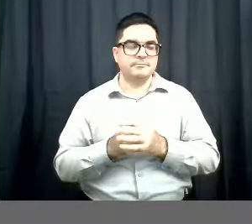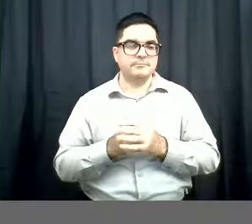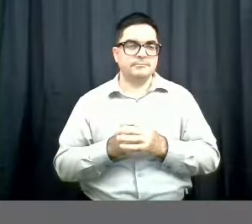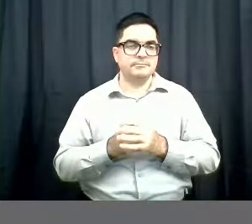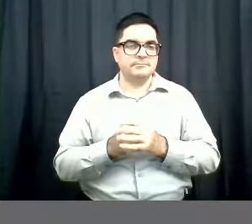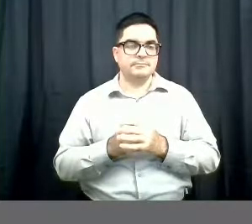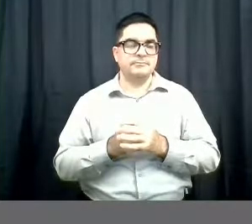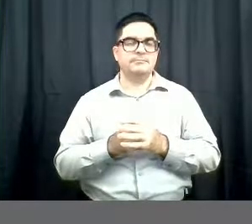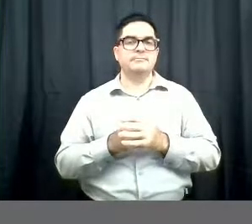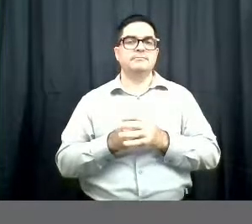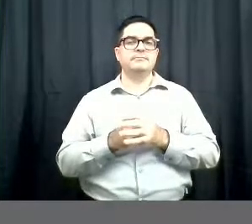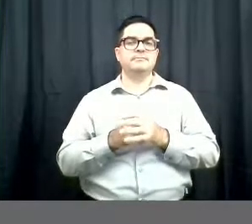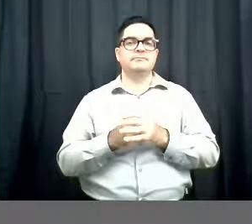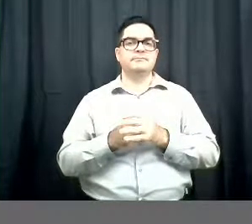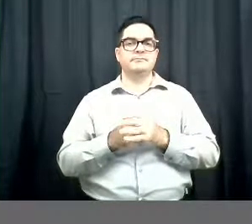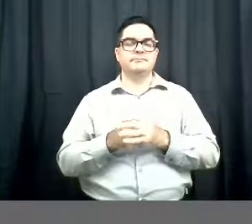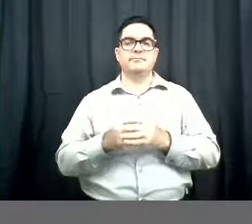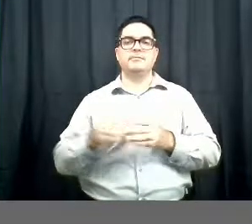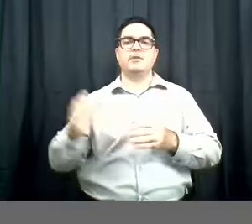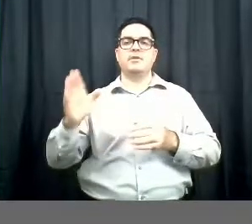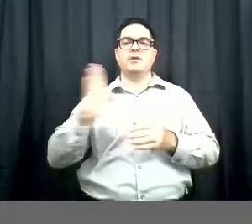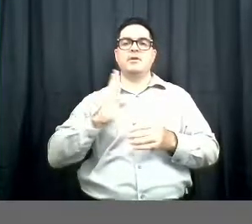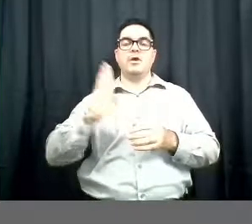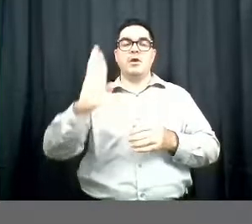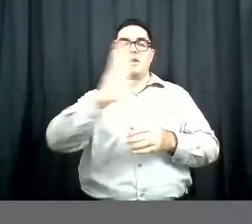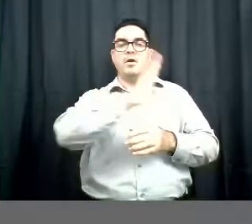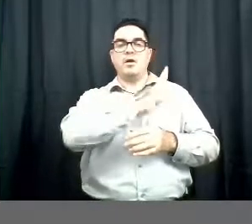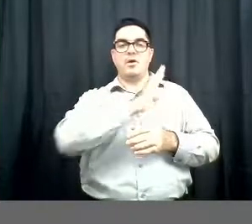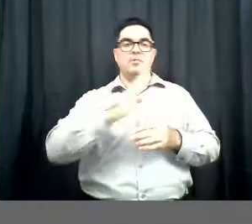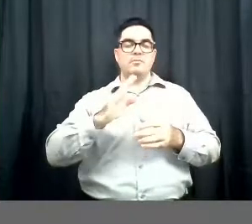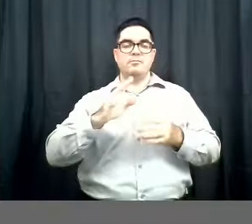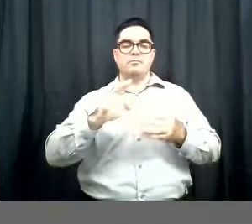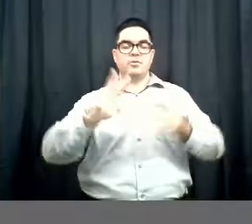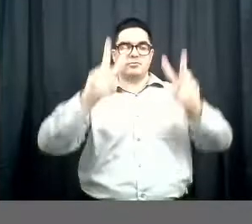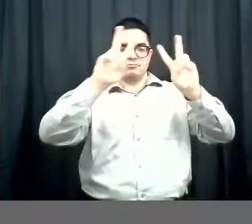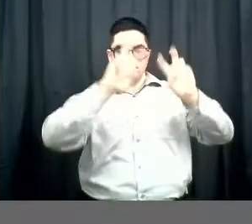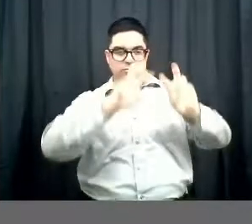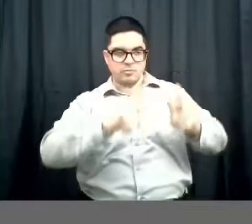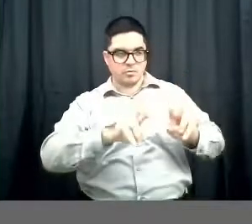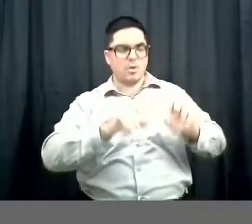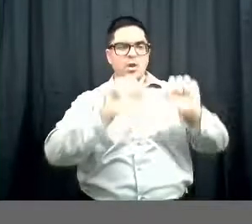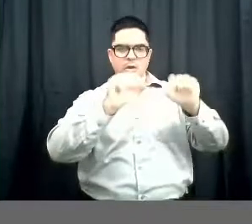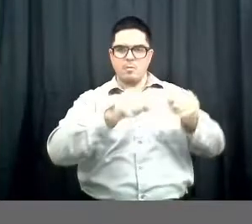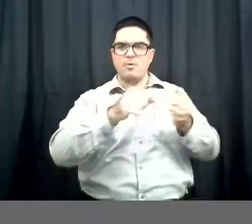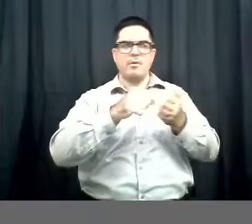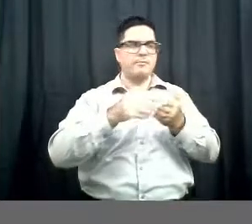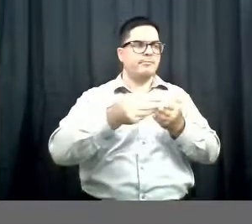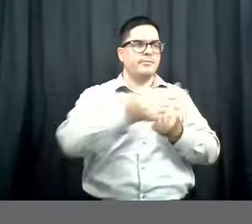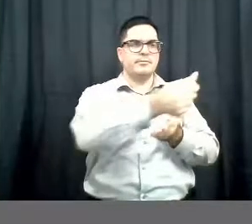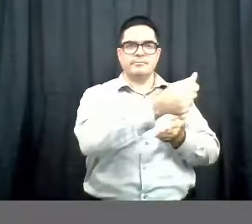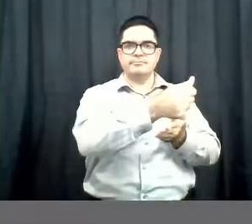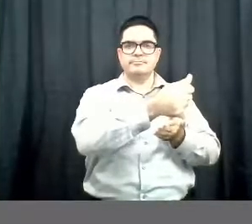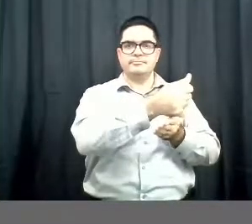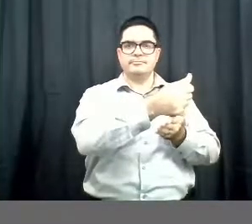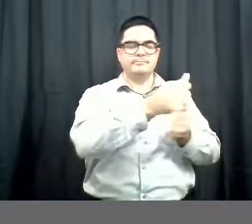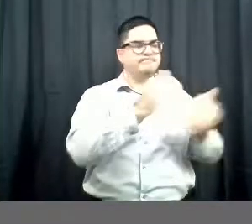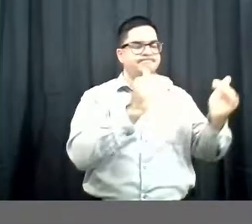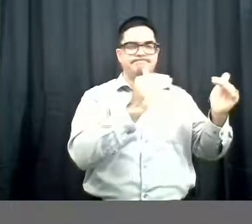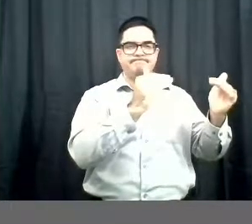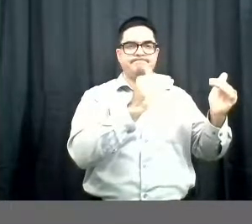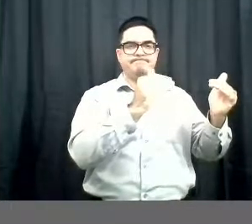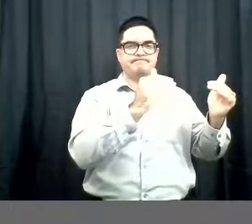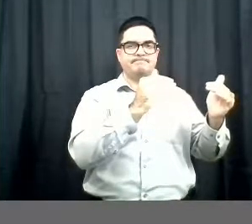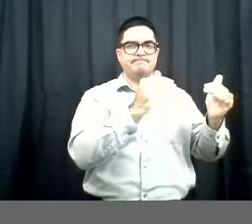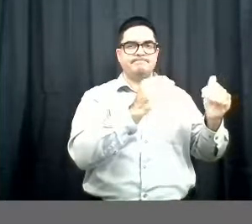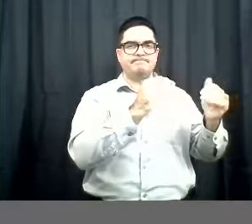what the board has thought was affordable based upon the fiscal plans. It's also, I think, important to note that the monolines have